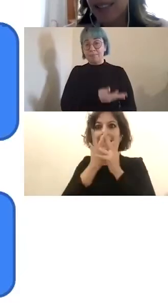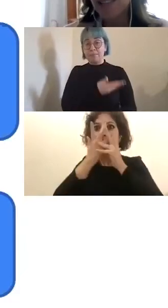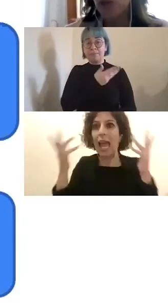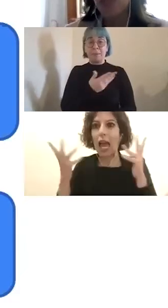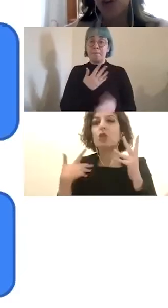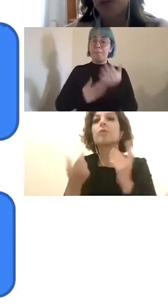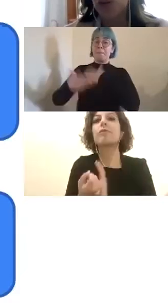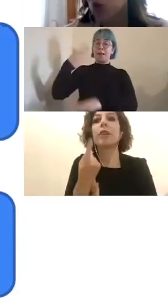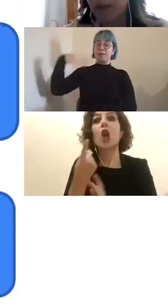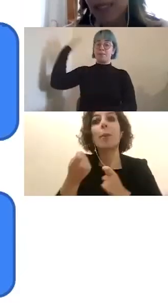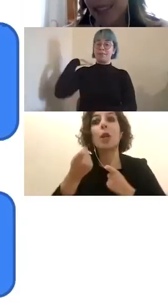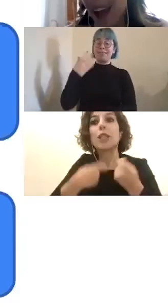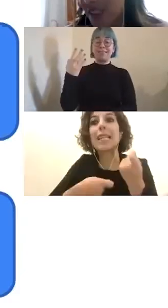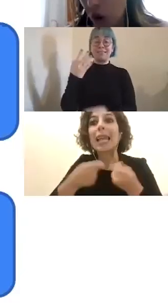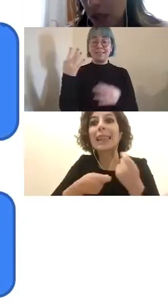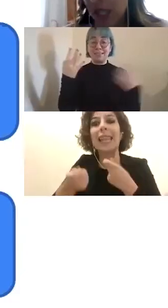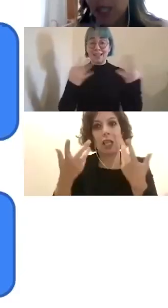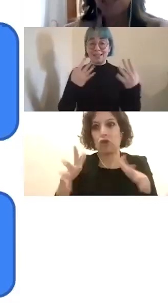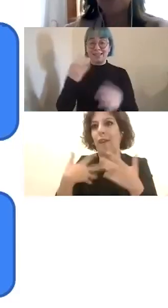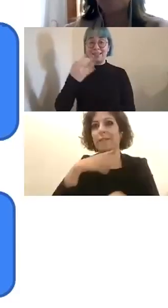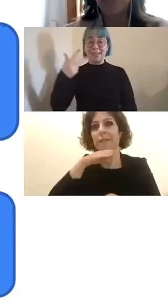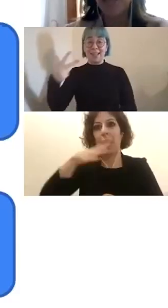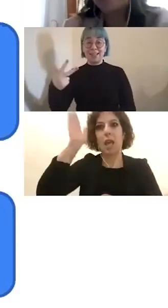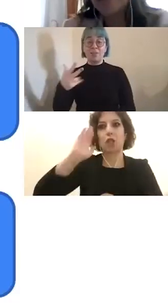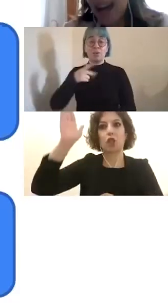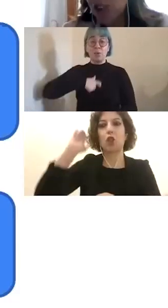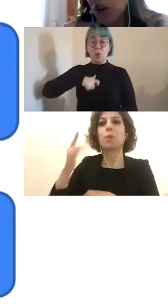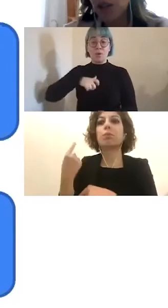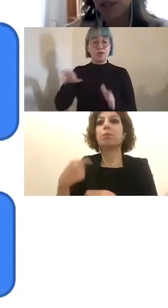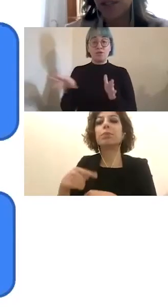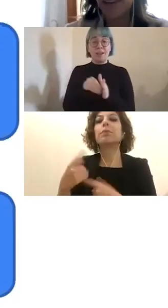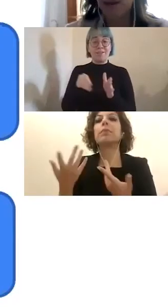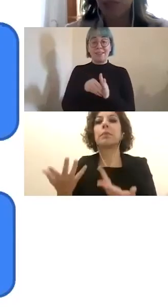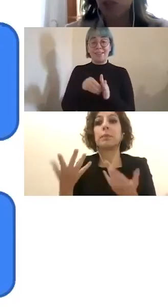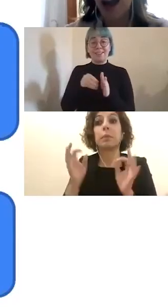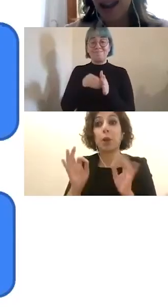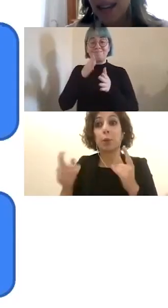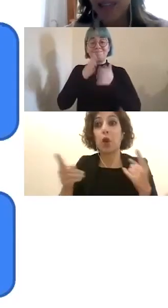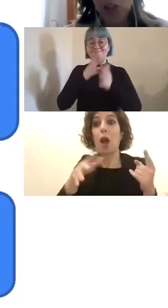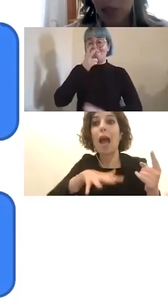in 1998, human trafficking is a very old